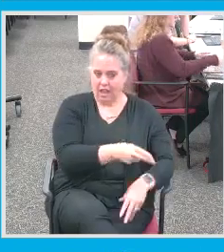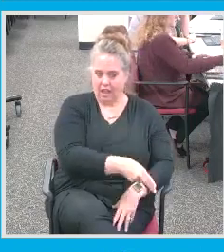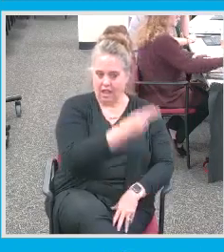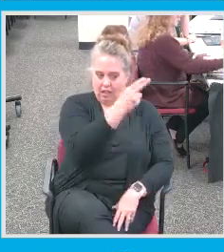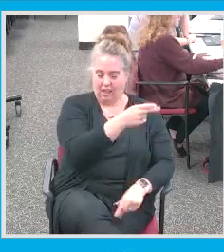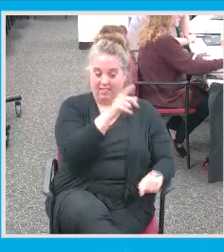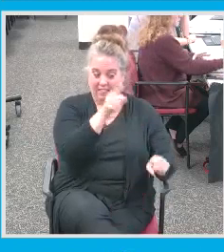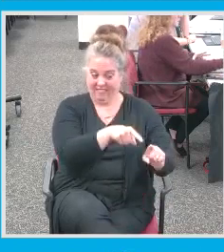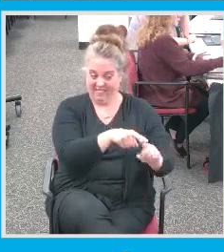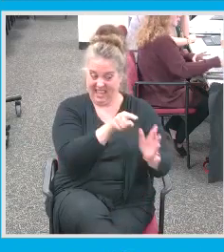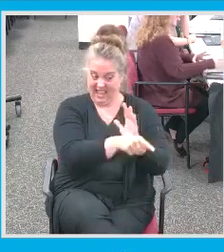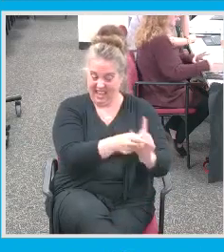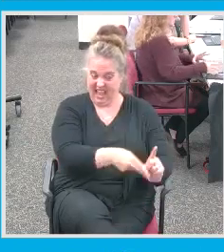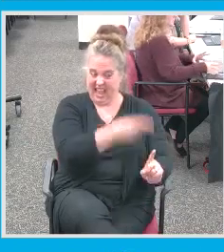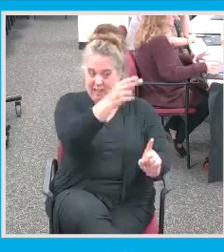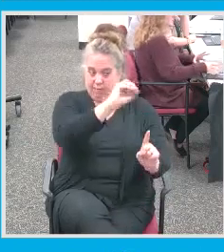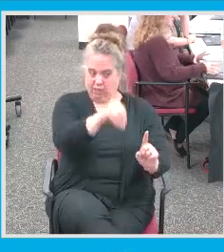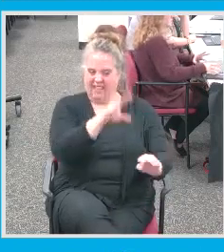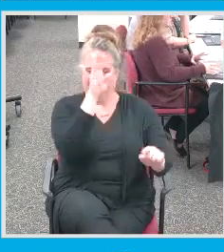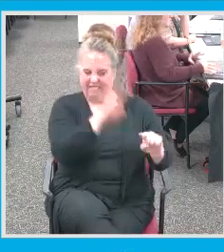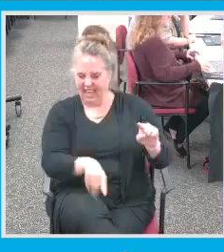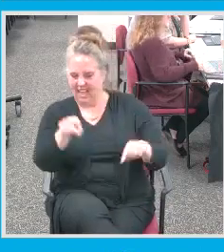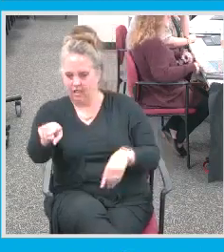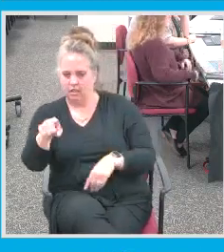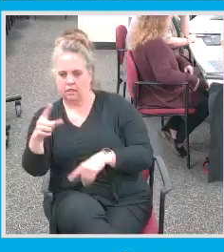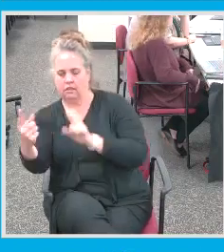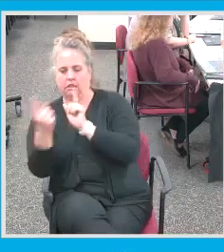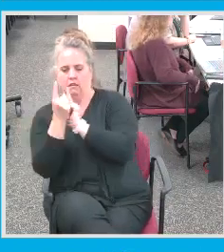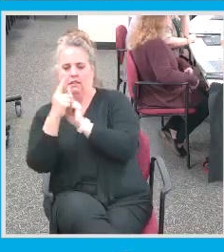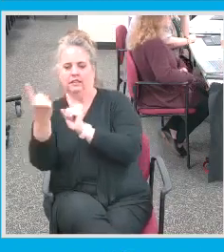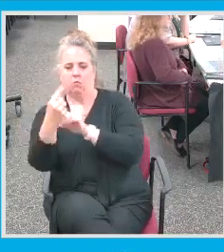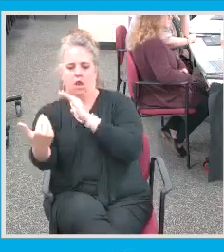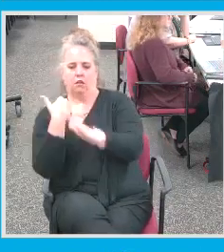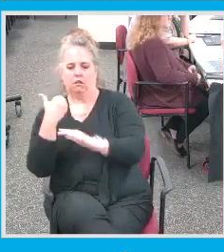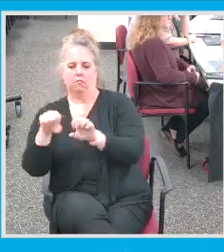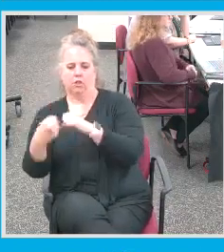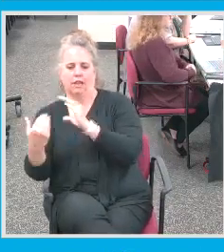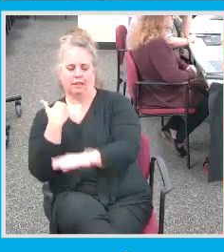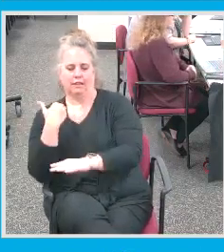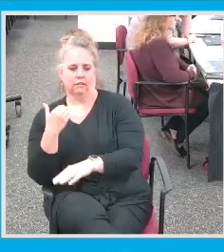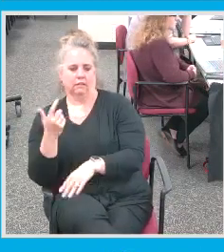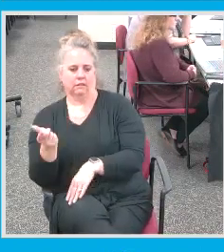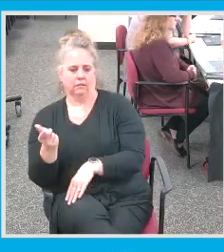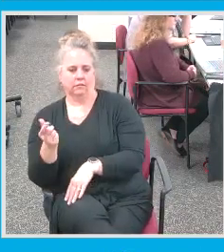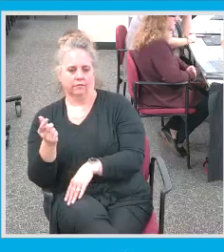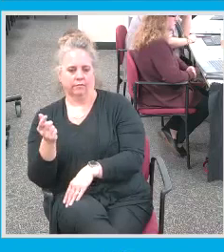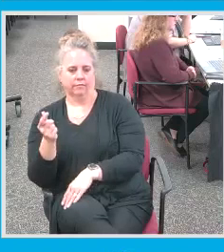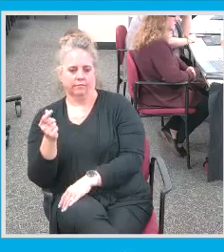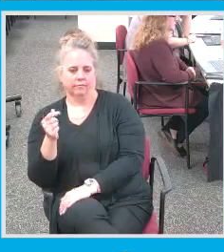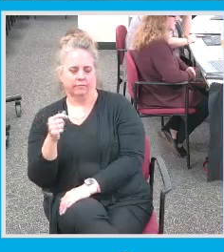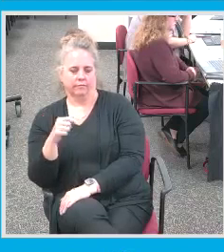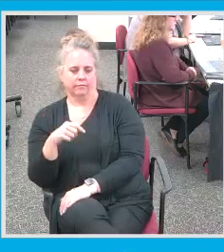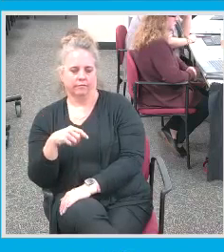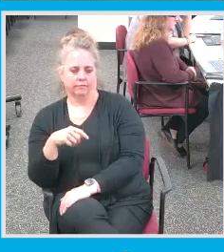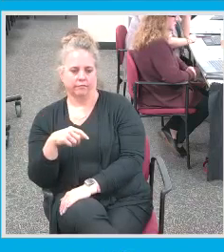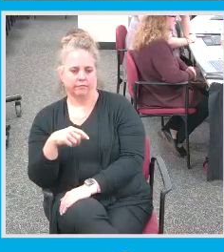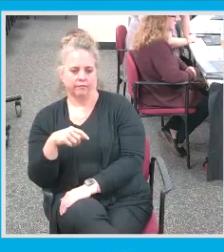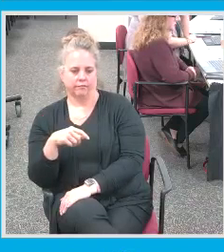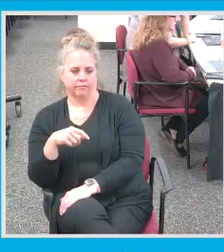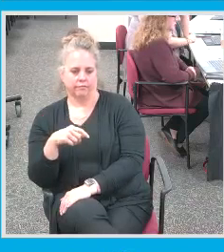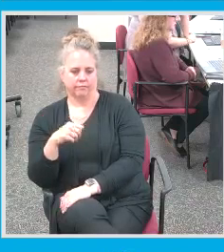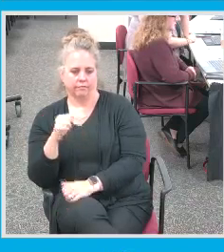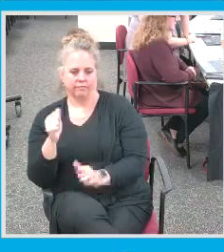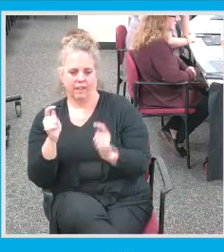home. And that's why I would argue that engaging in purchasing one of the quick release